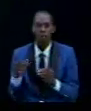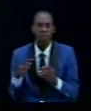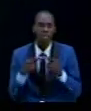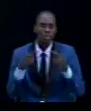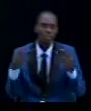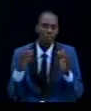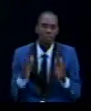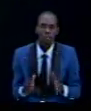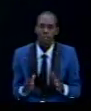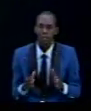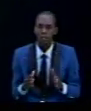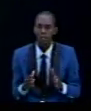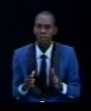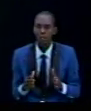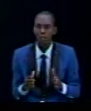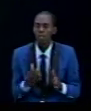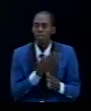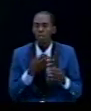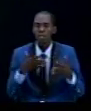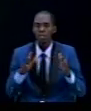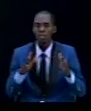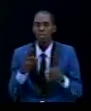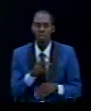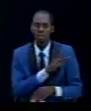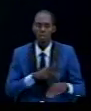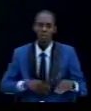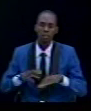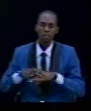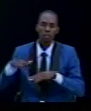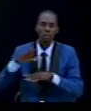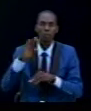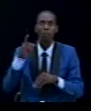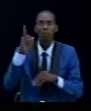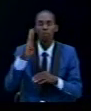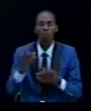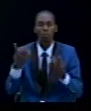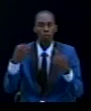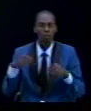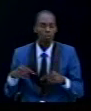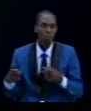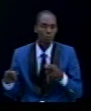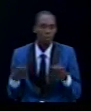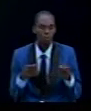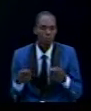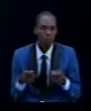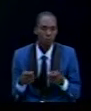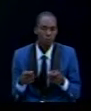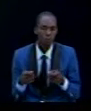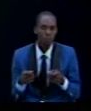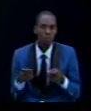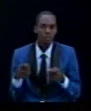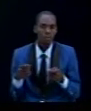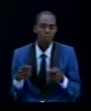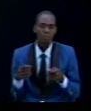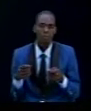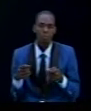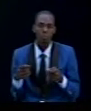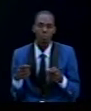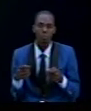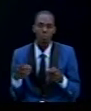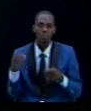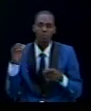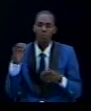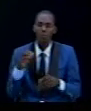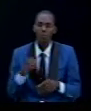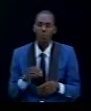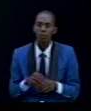de Dieu dans les cœurs and let the kingdom of God come into dans la vie hearts, des enfants in the life of the dans children, la vie des jeunes in the life of dans the la youth, vie des adultes in the life of the adults, et